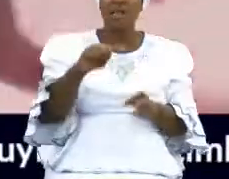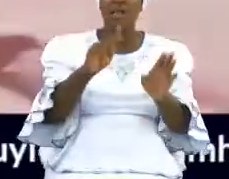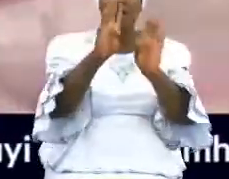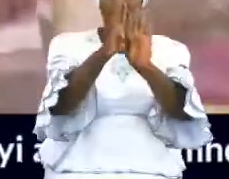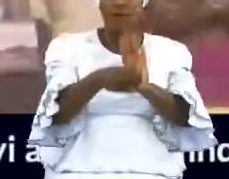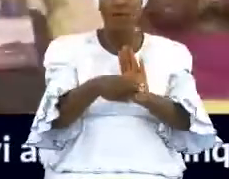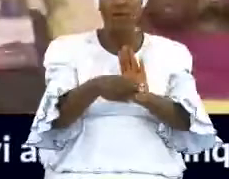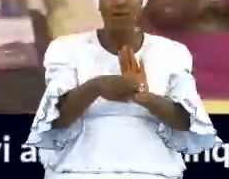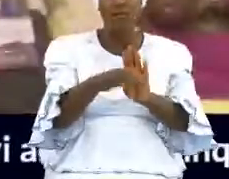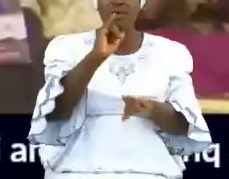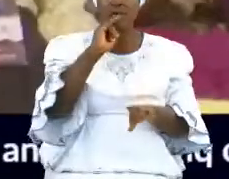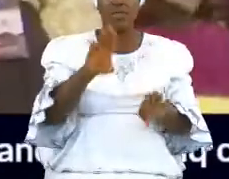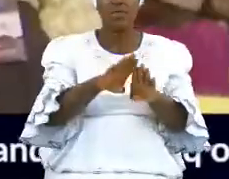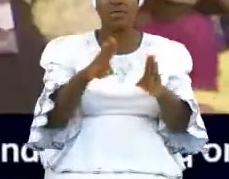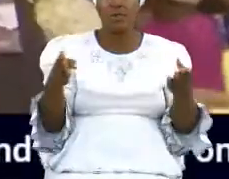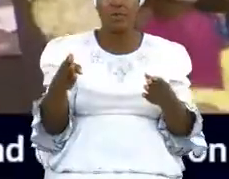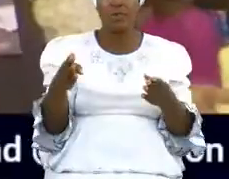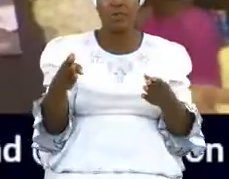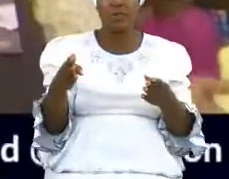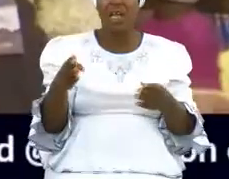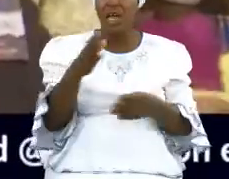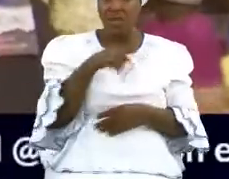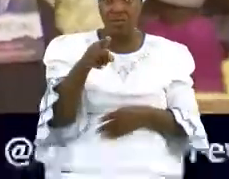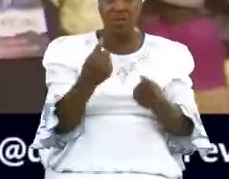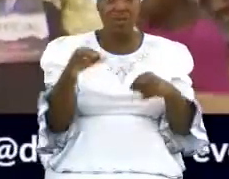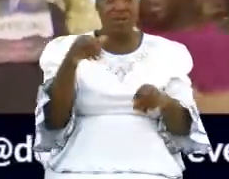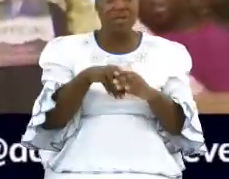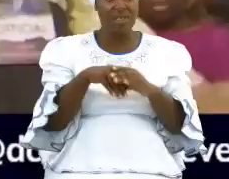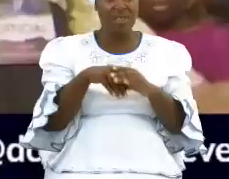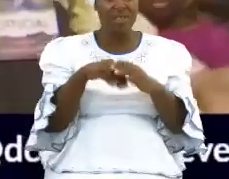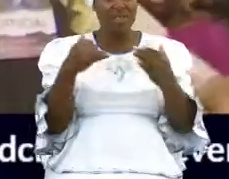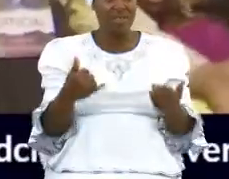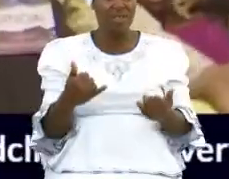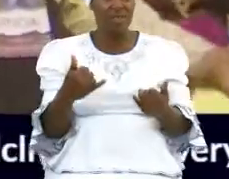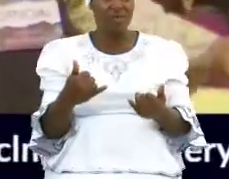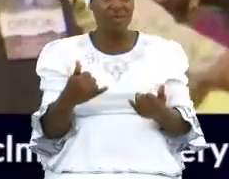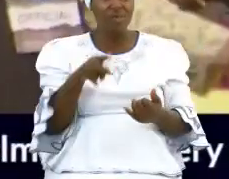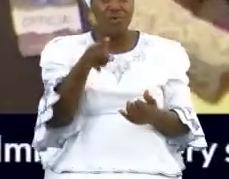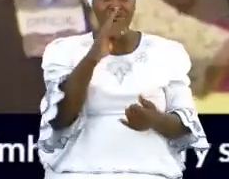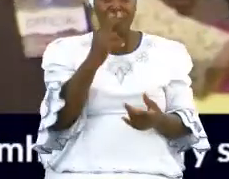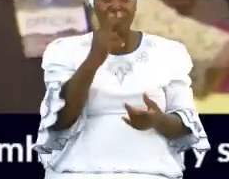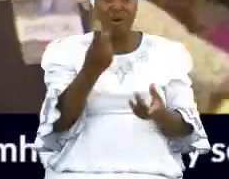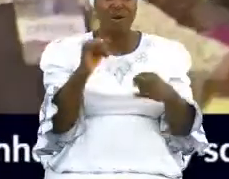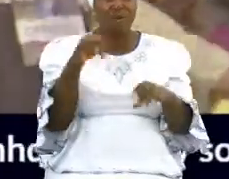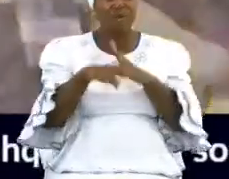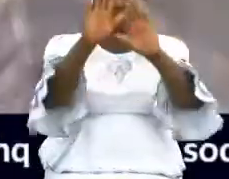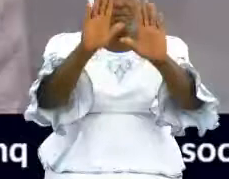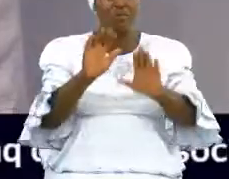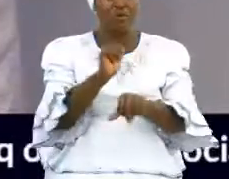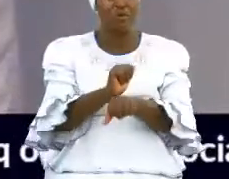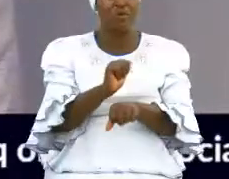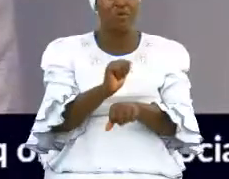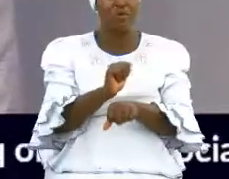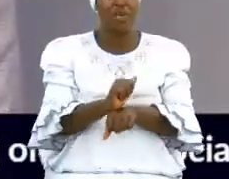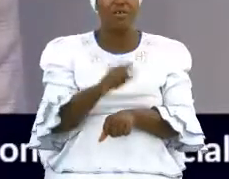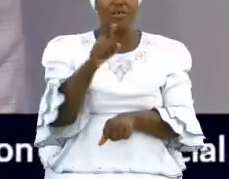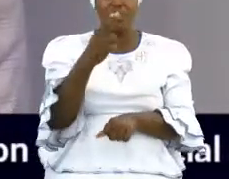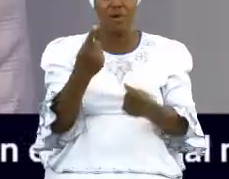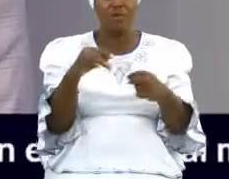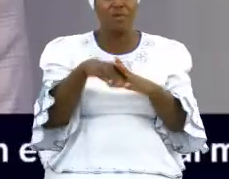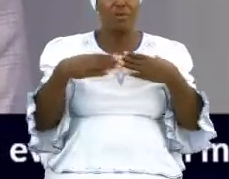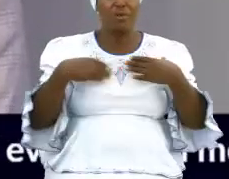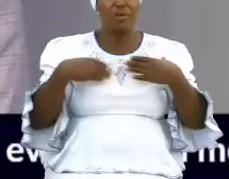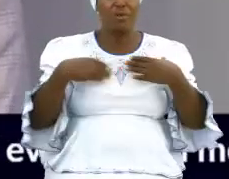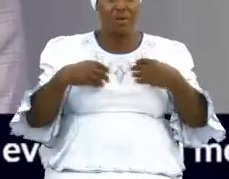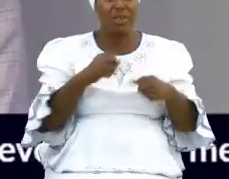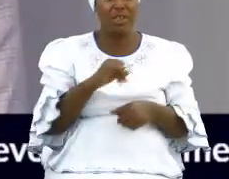is open and you're coming in now. You're coming into your miracle. You're coming into your healing.